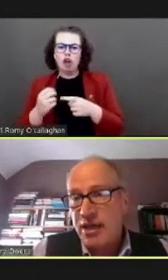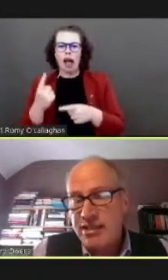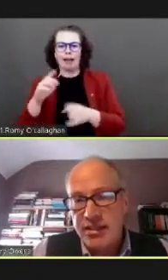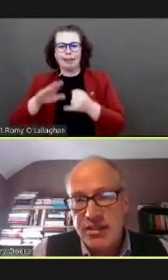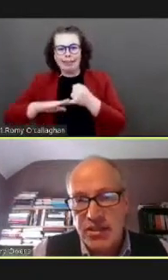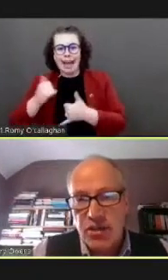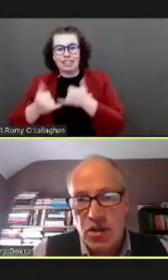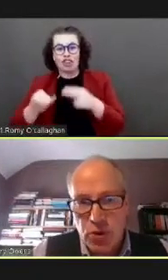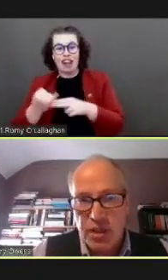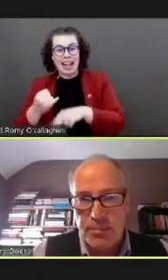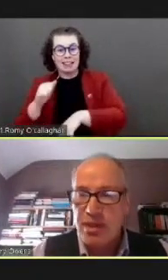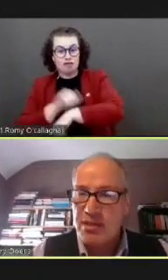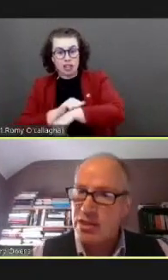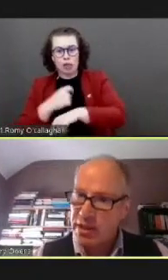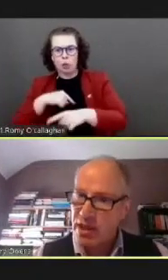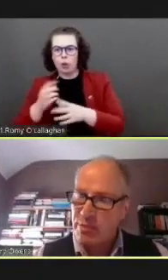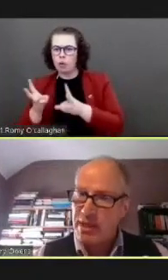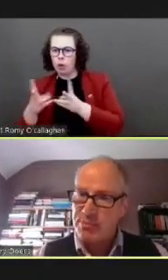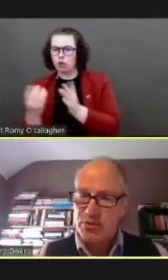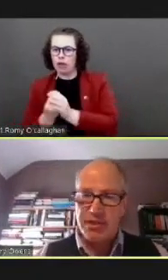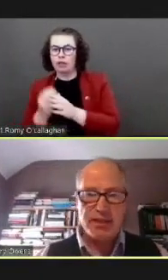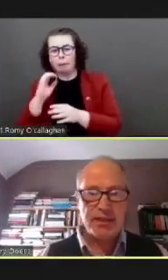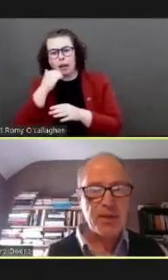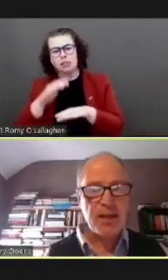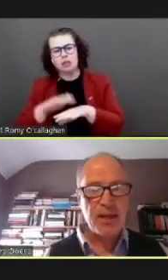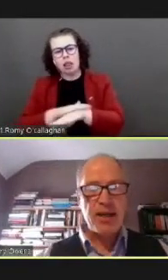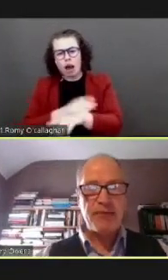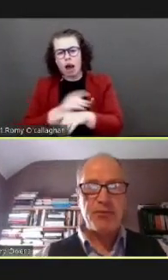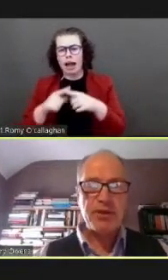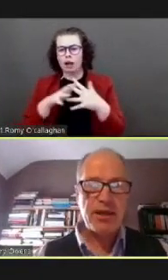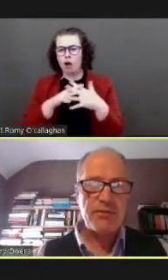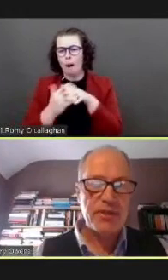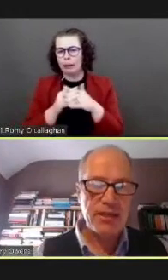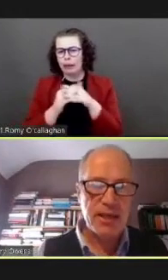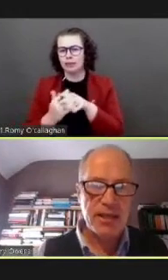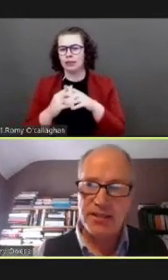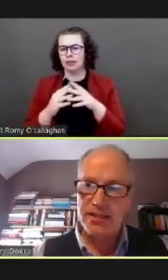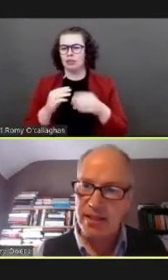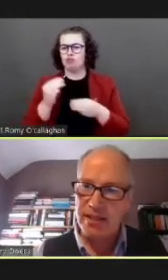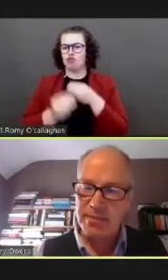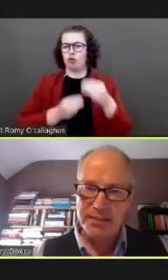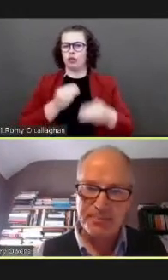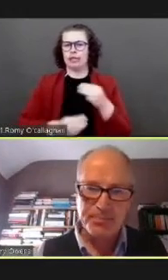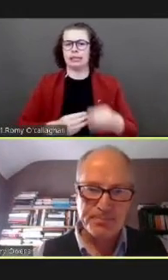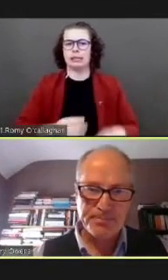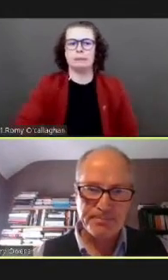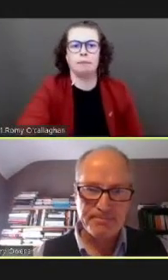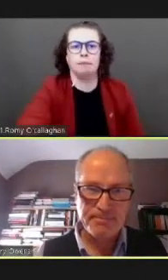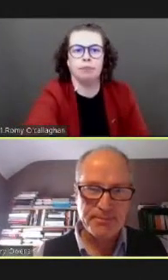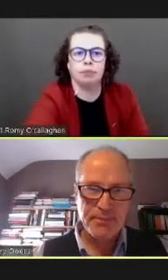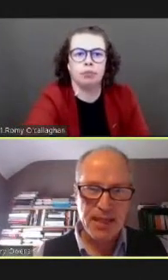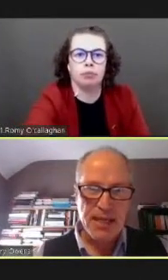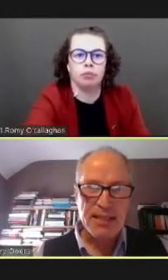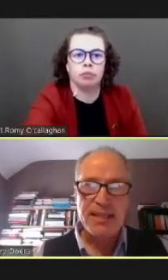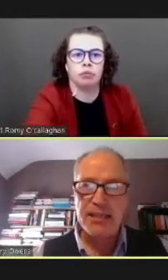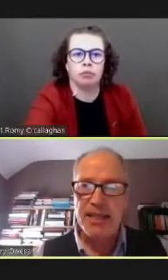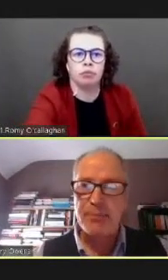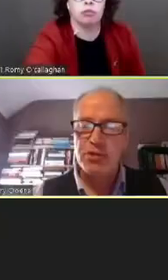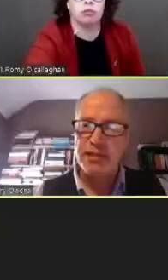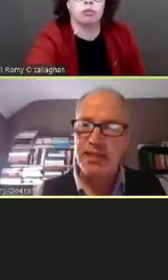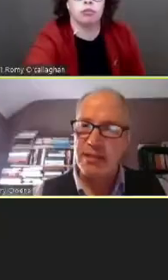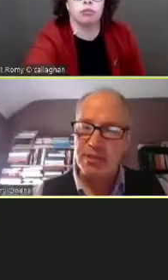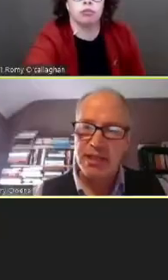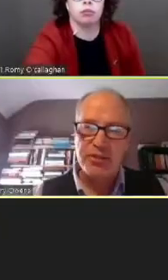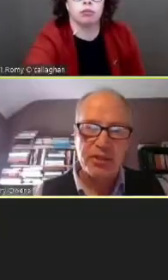year of a sentence to start working because it's quite a complex process. If we could have the next slide, please.